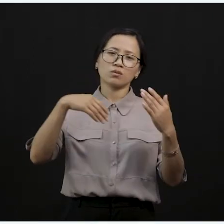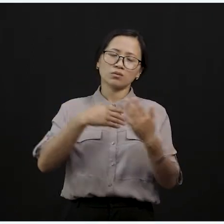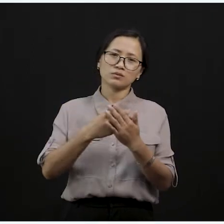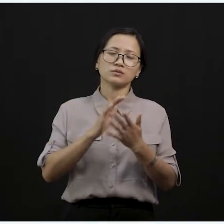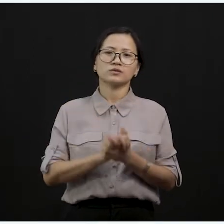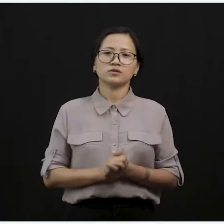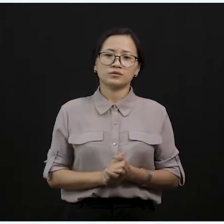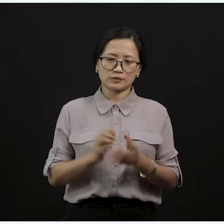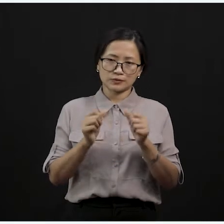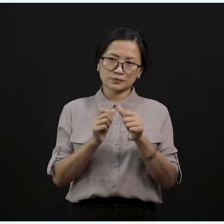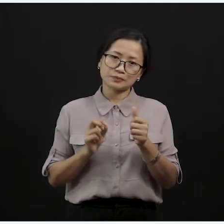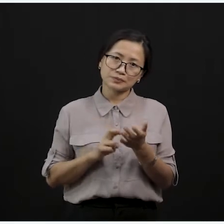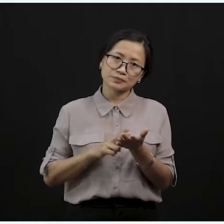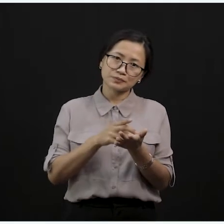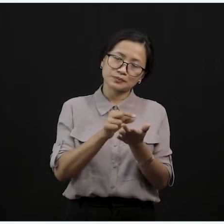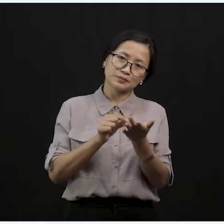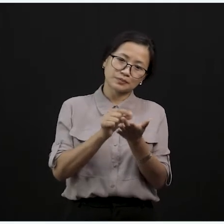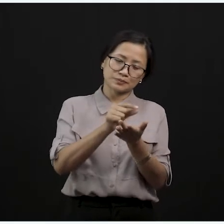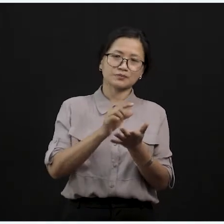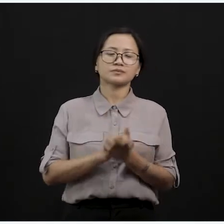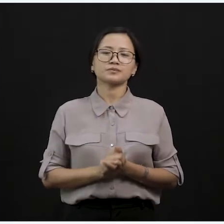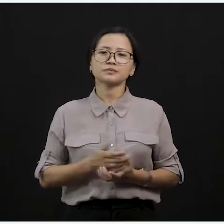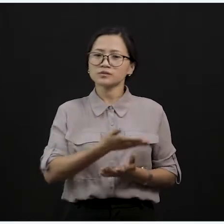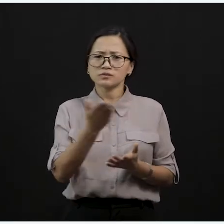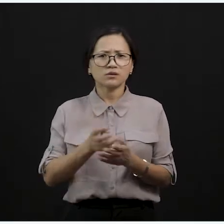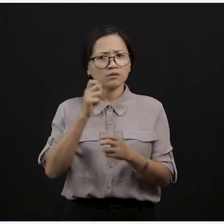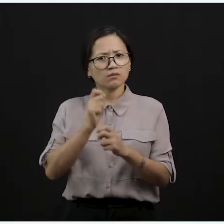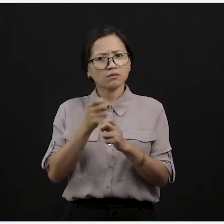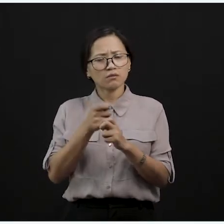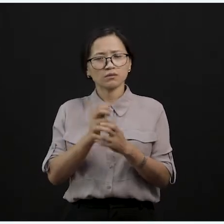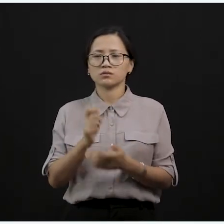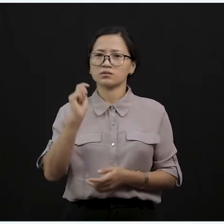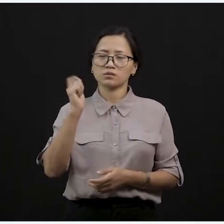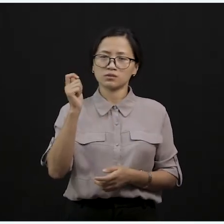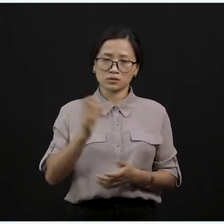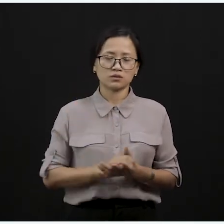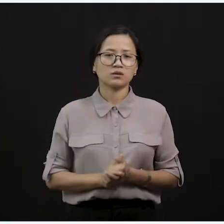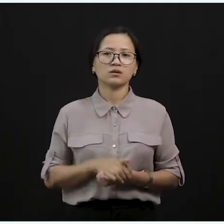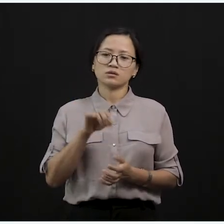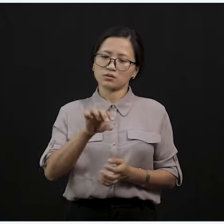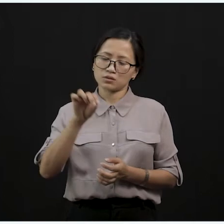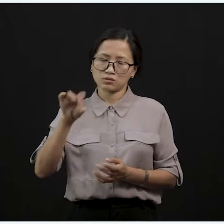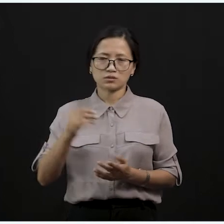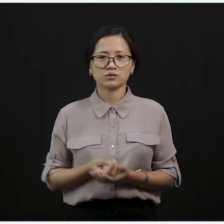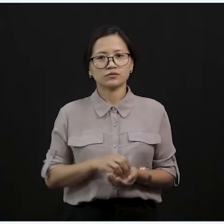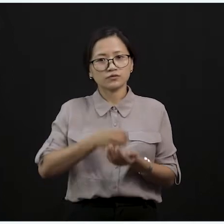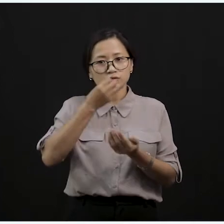here. Now you can see the ants here, they are working hard, collecting foods,